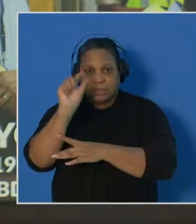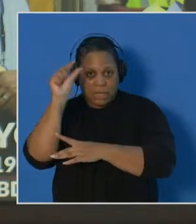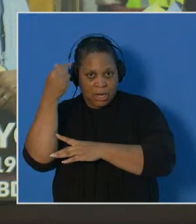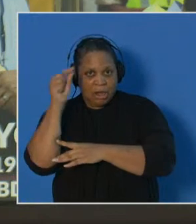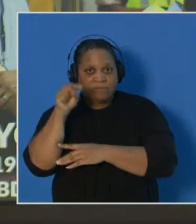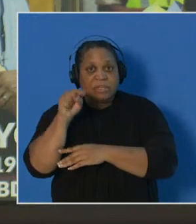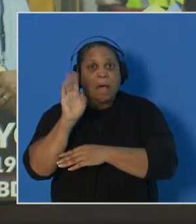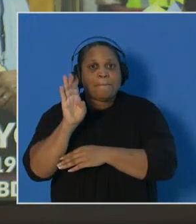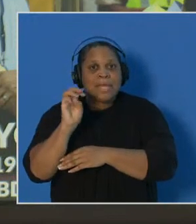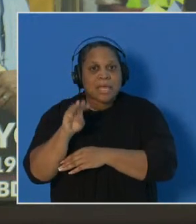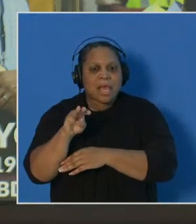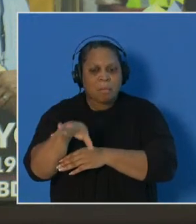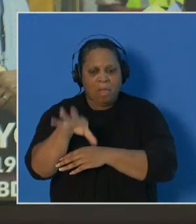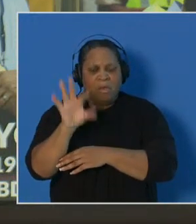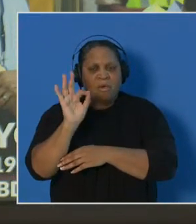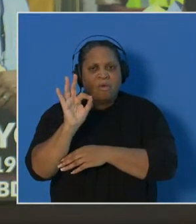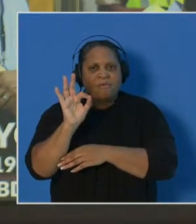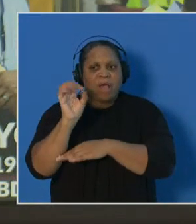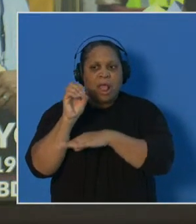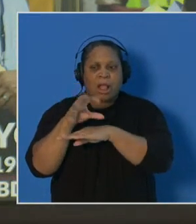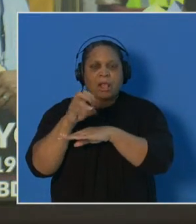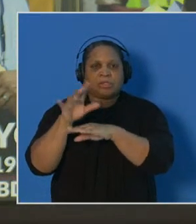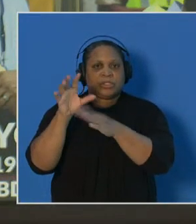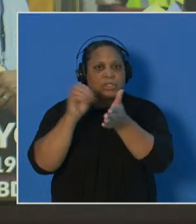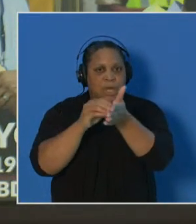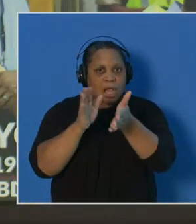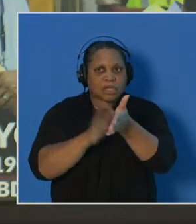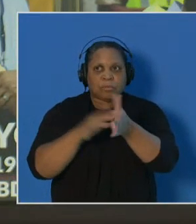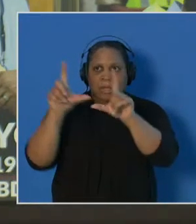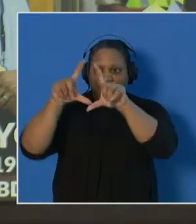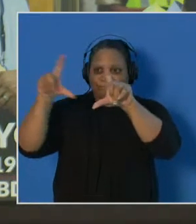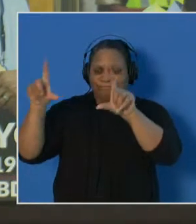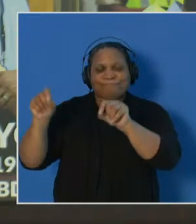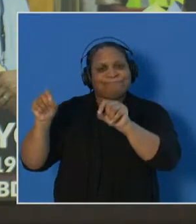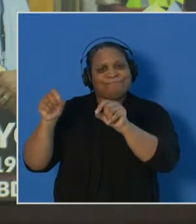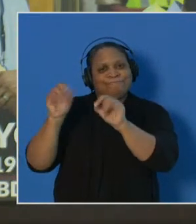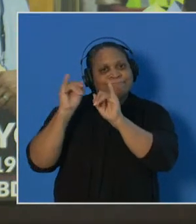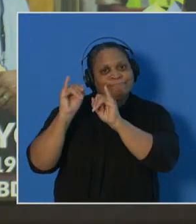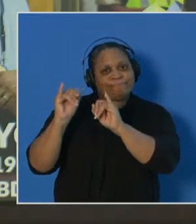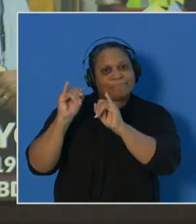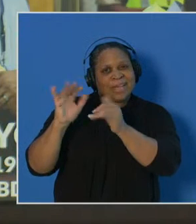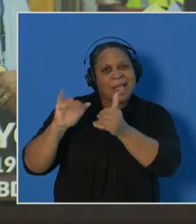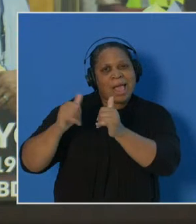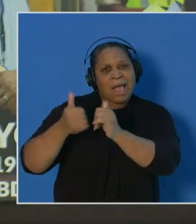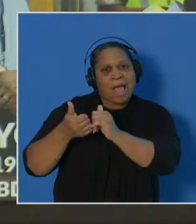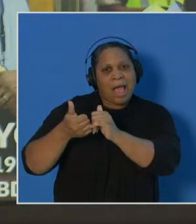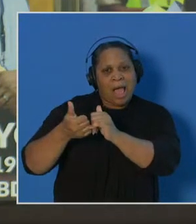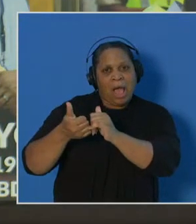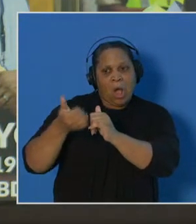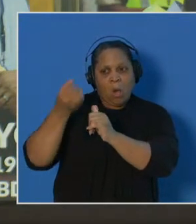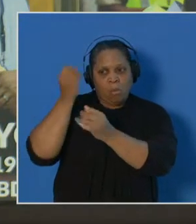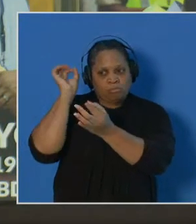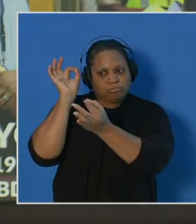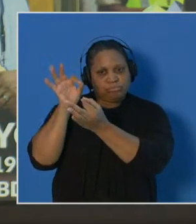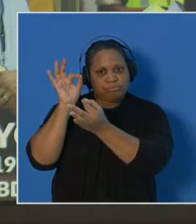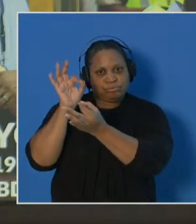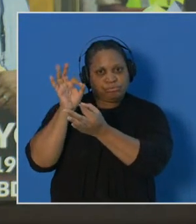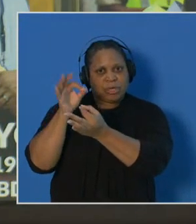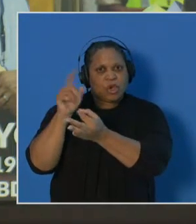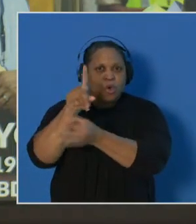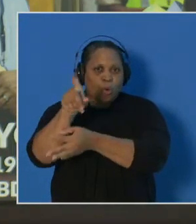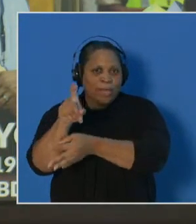forum.gov.bm, where you will find the consultation documents and instructions on how to submit your views, questions,